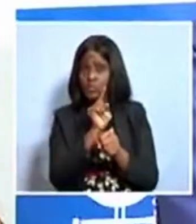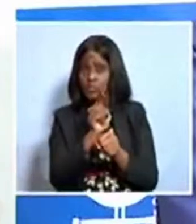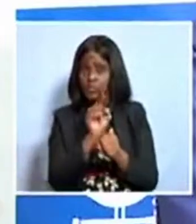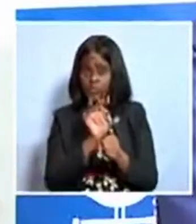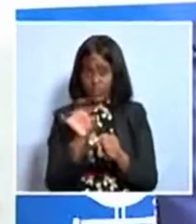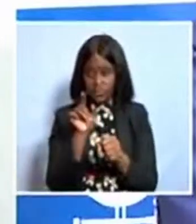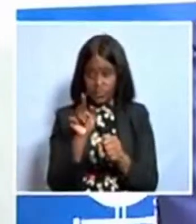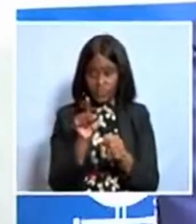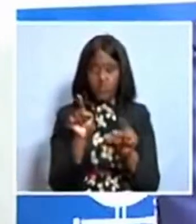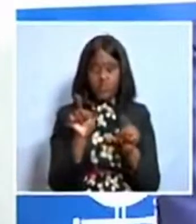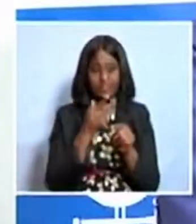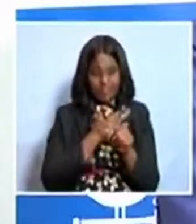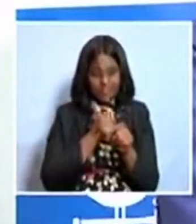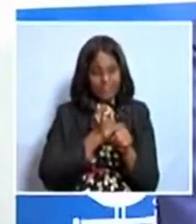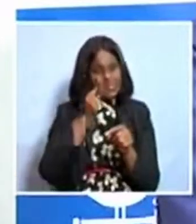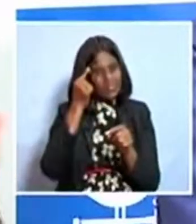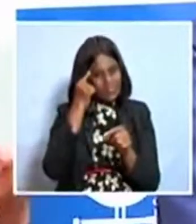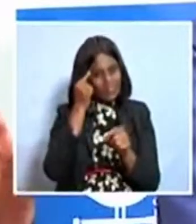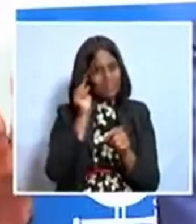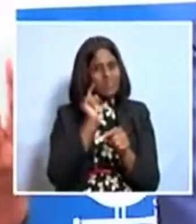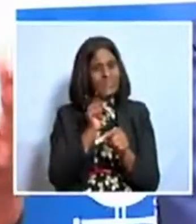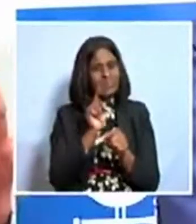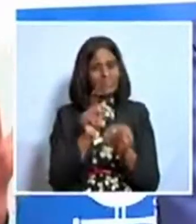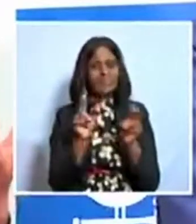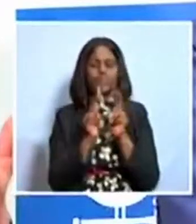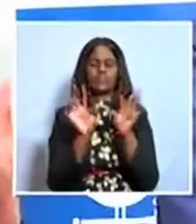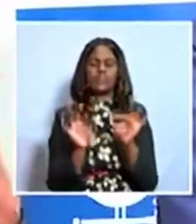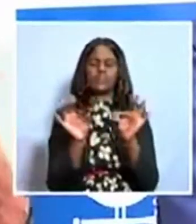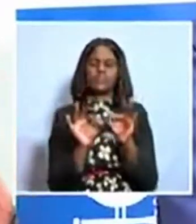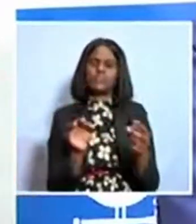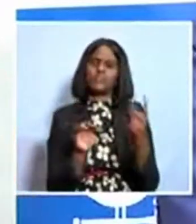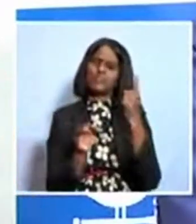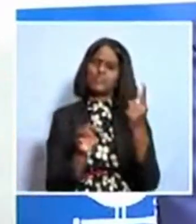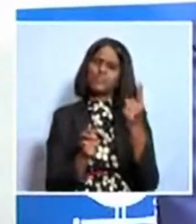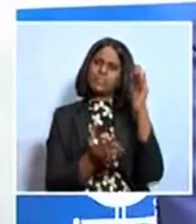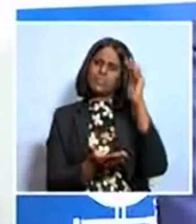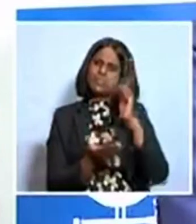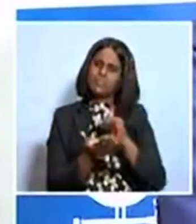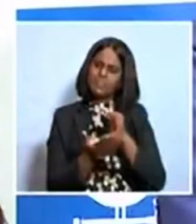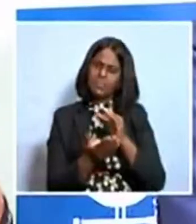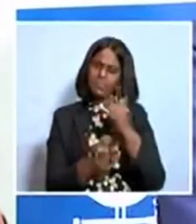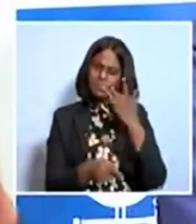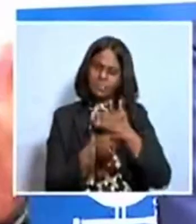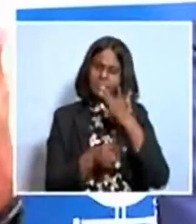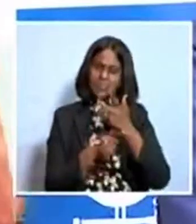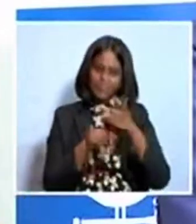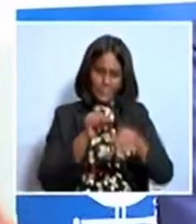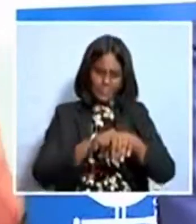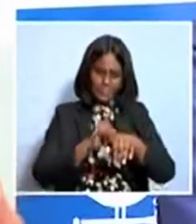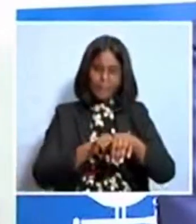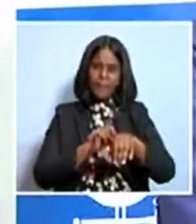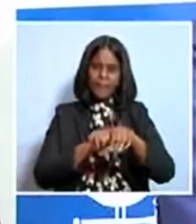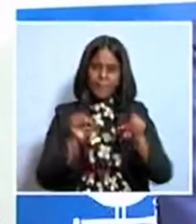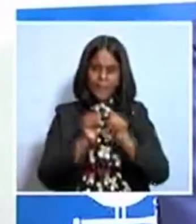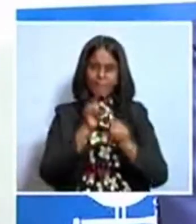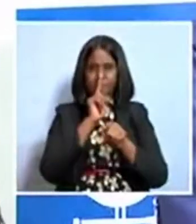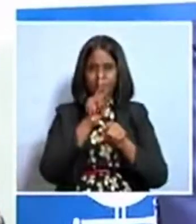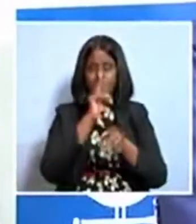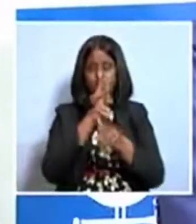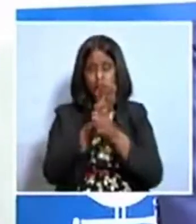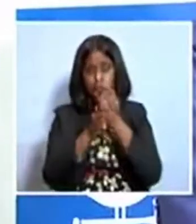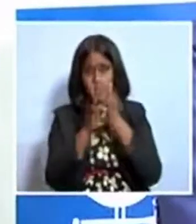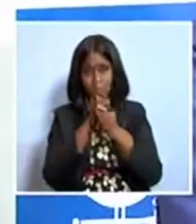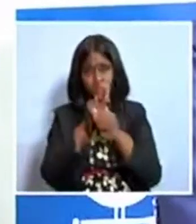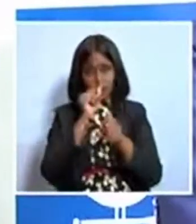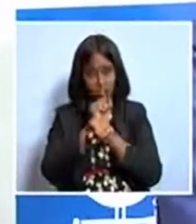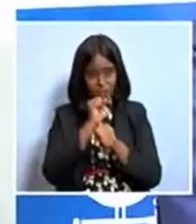component, I think that the key part is, one, reducing our downtimes, but two, just ensuring that the infrastructure works when we